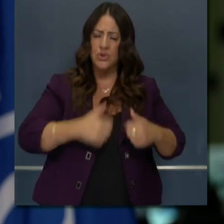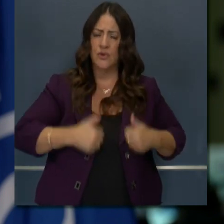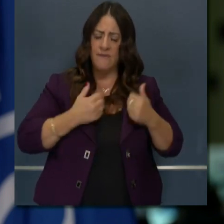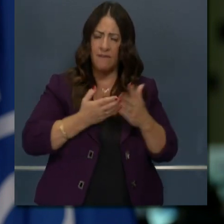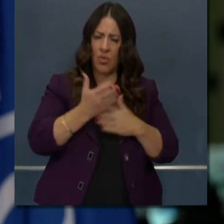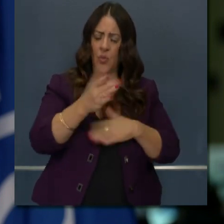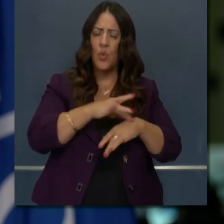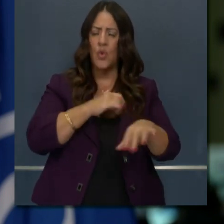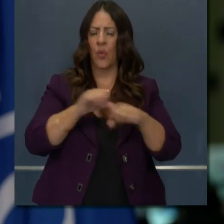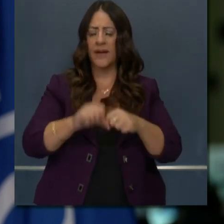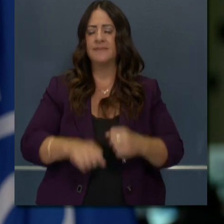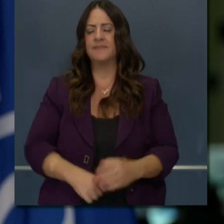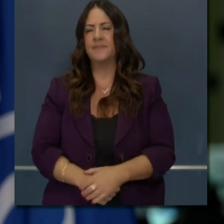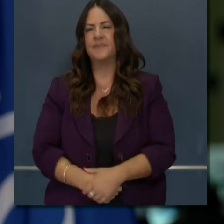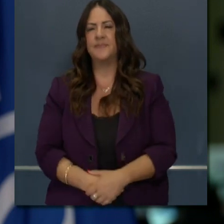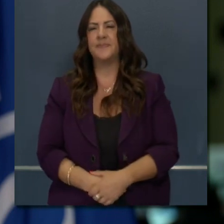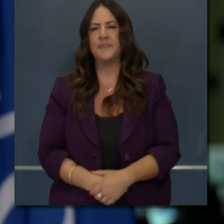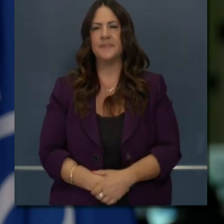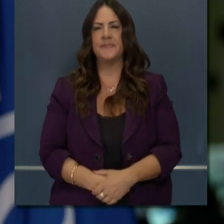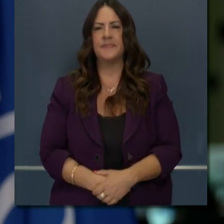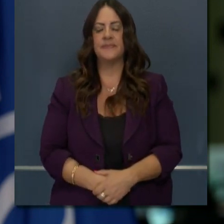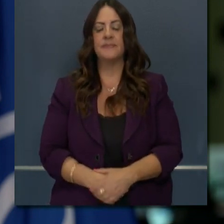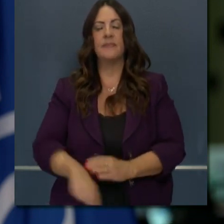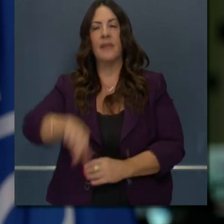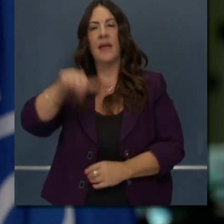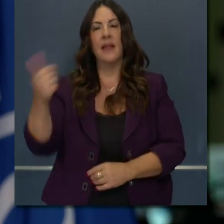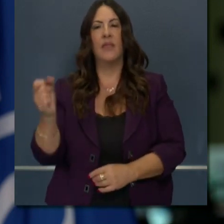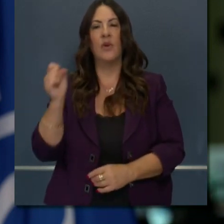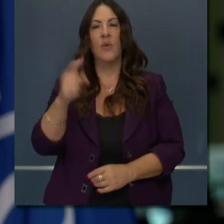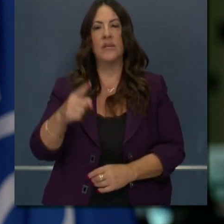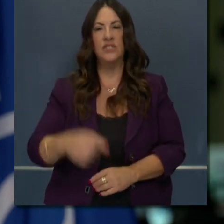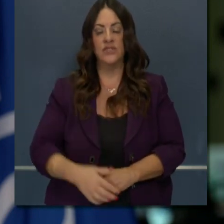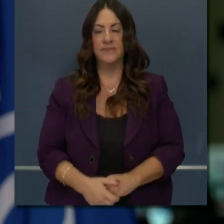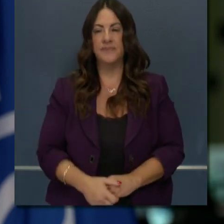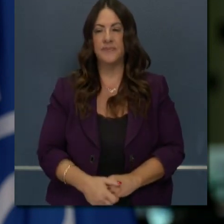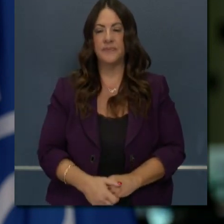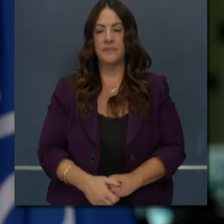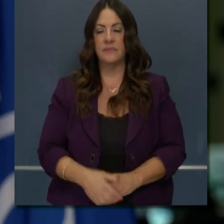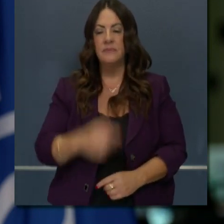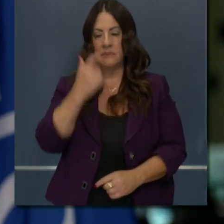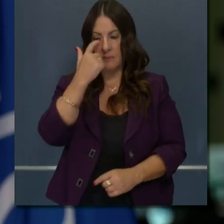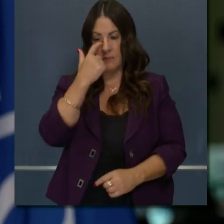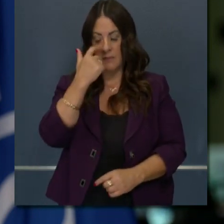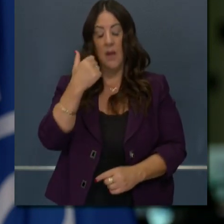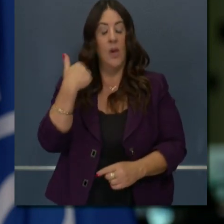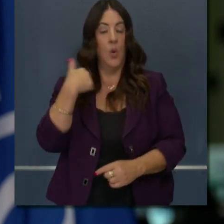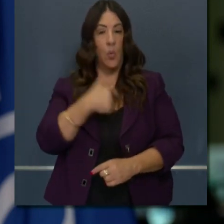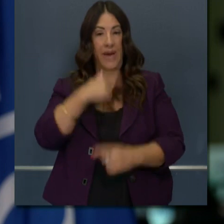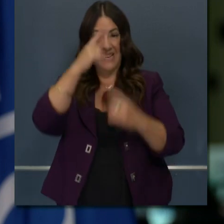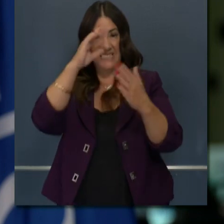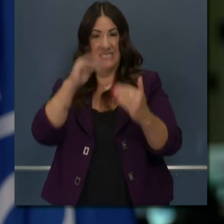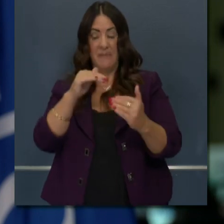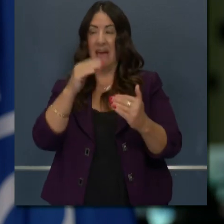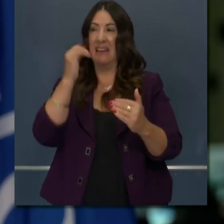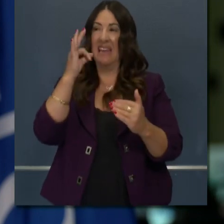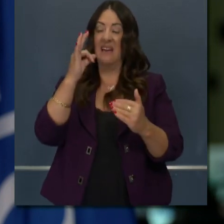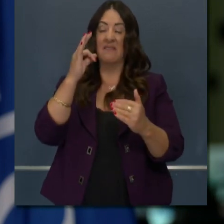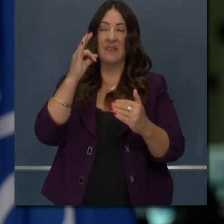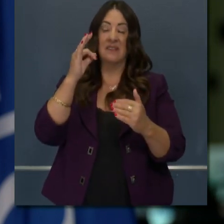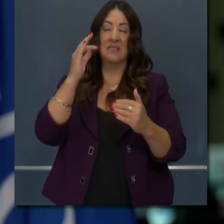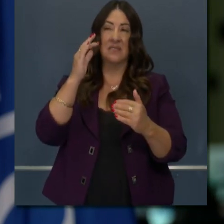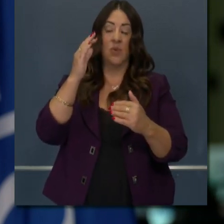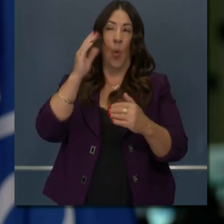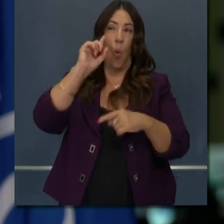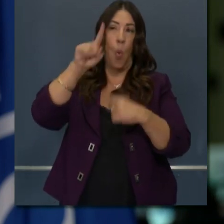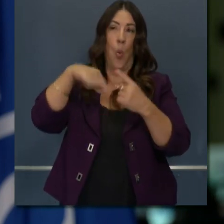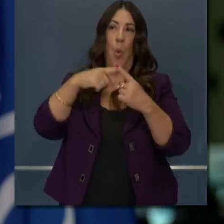Day. And lastly, you made a reference to structural damage is what we can expect from whenever the next big one is. Can